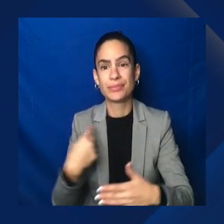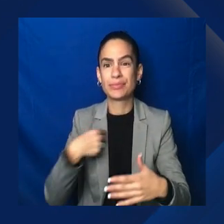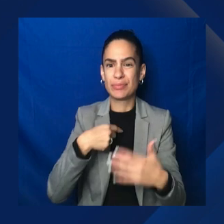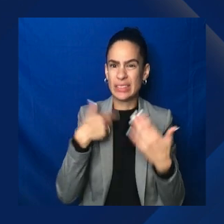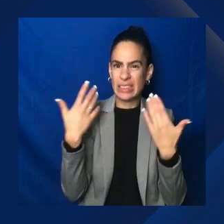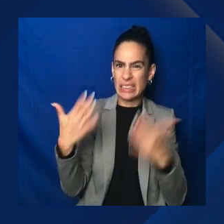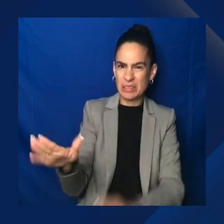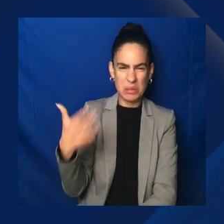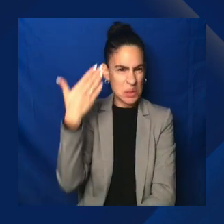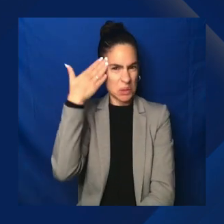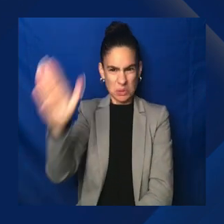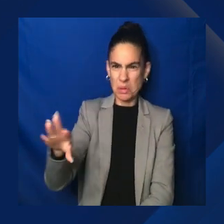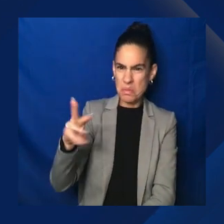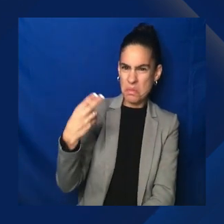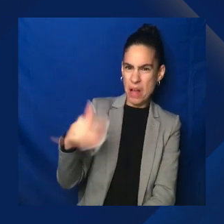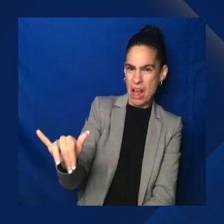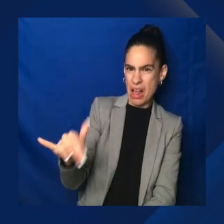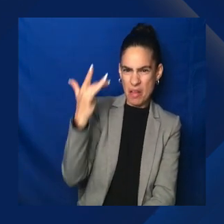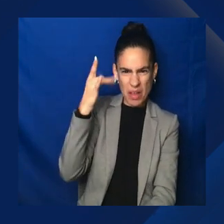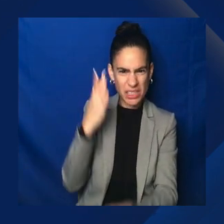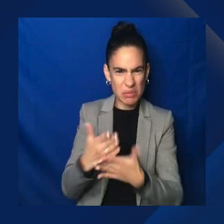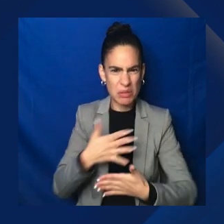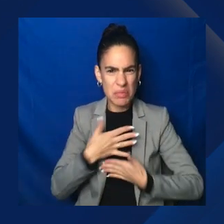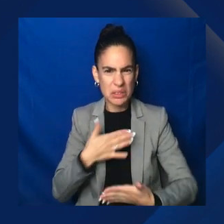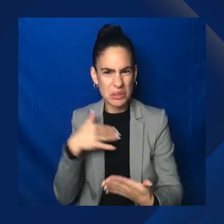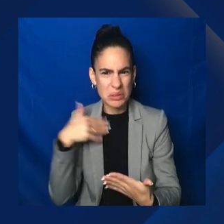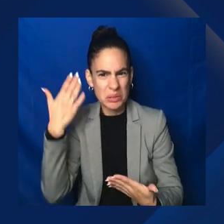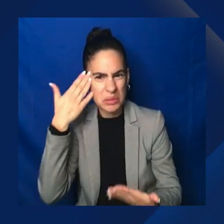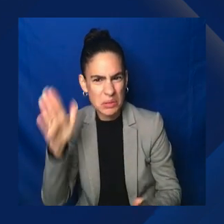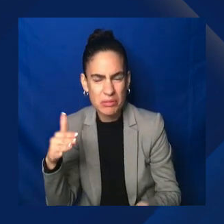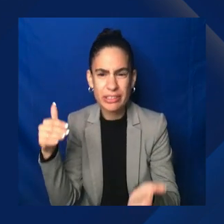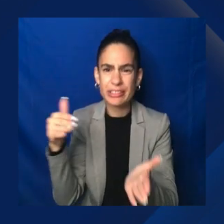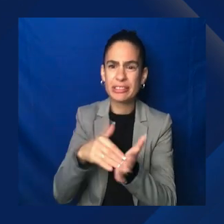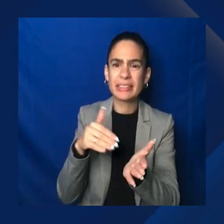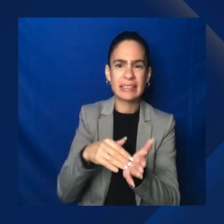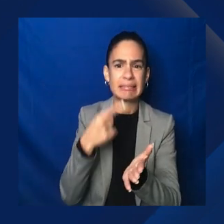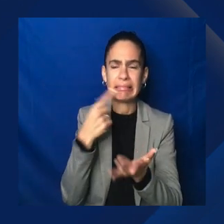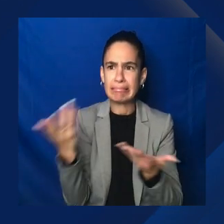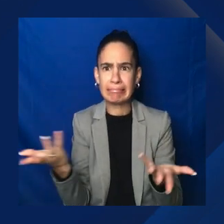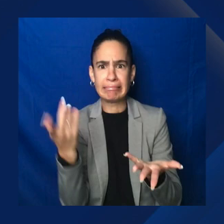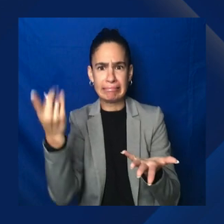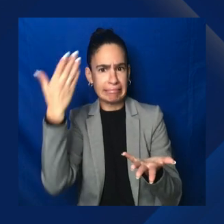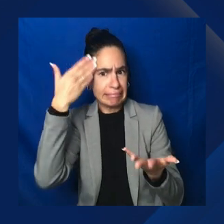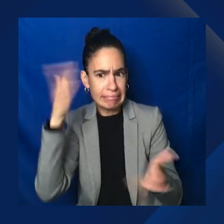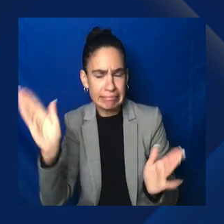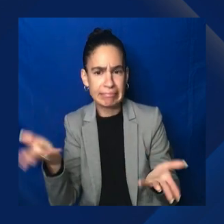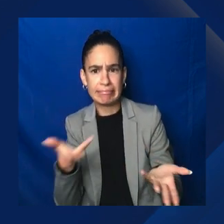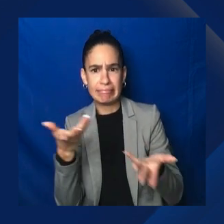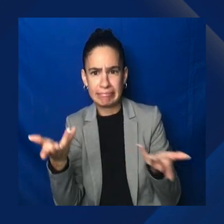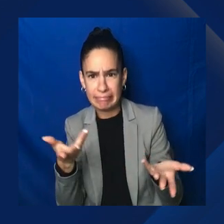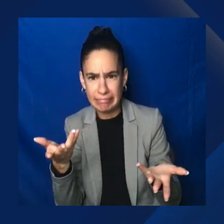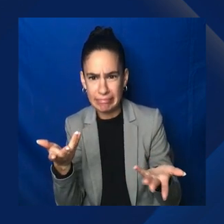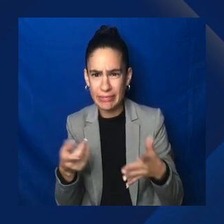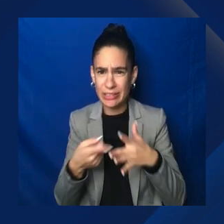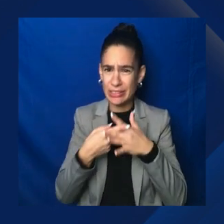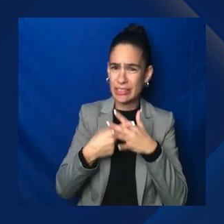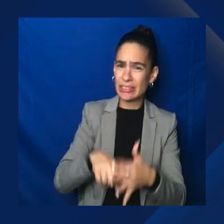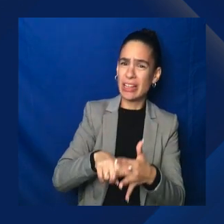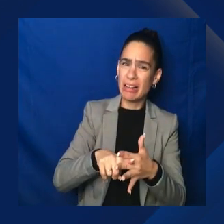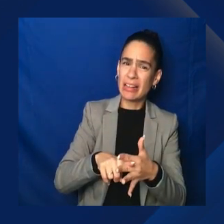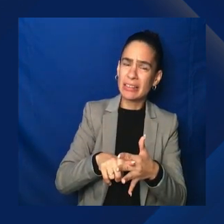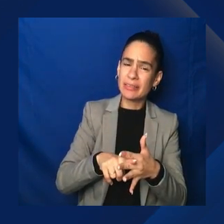And the doctors said they still don't know. So this was supposed to be the happiest day of my daughter and her fiance's life and